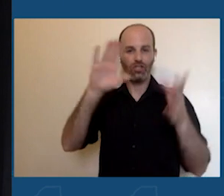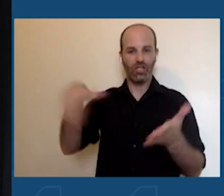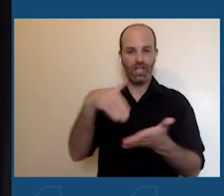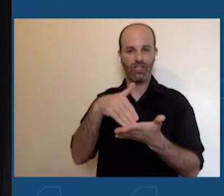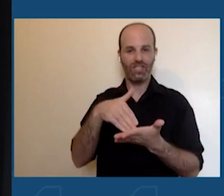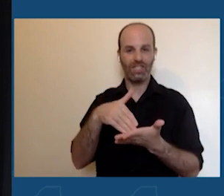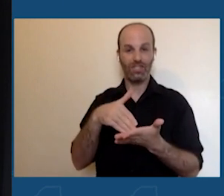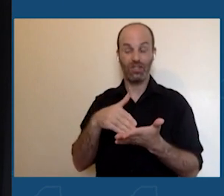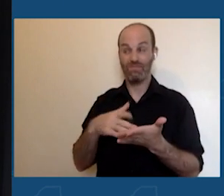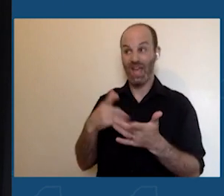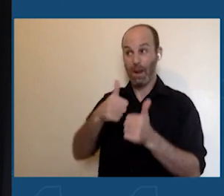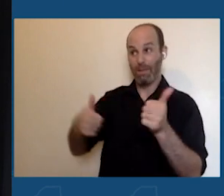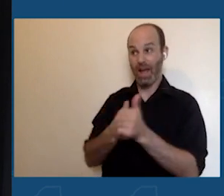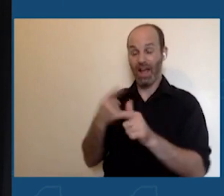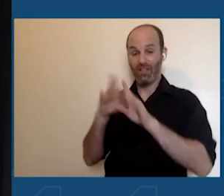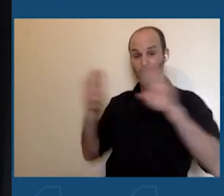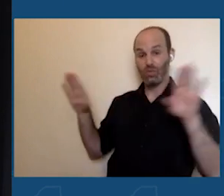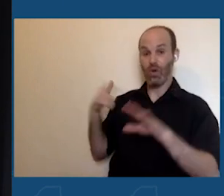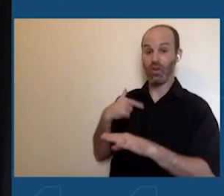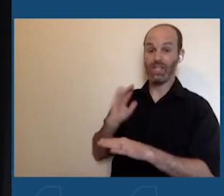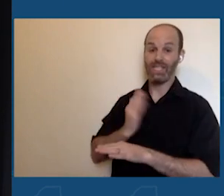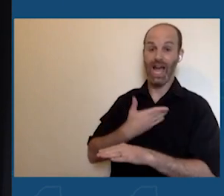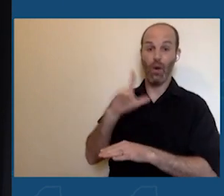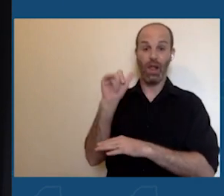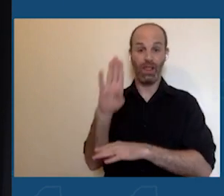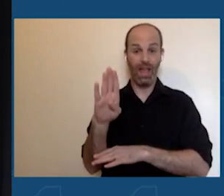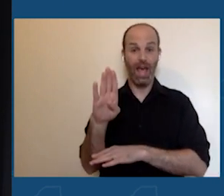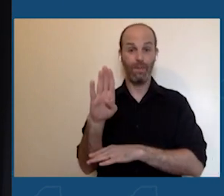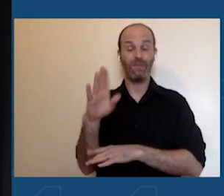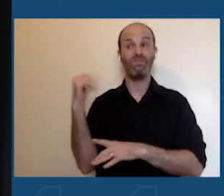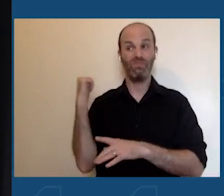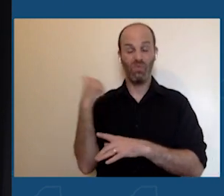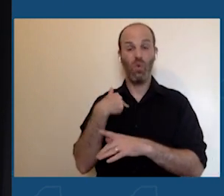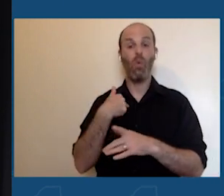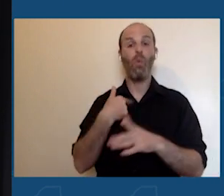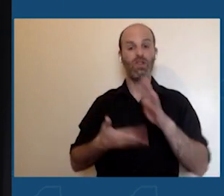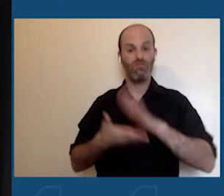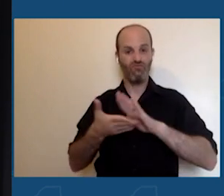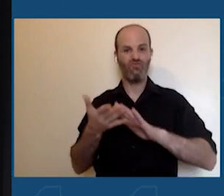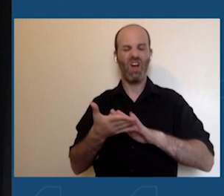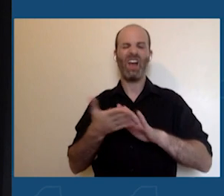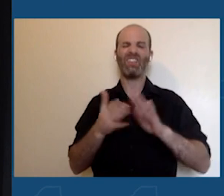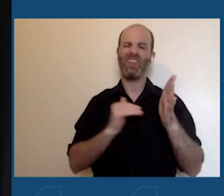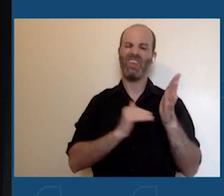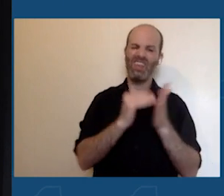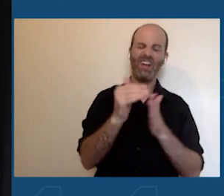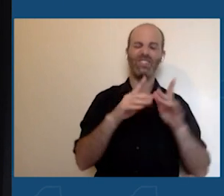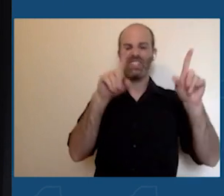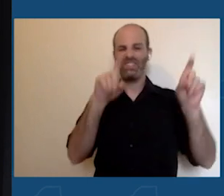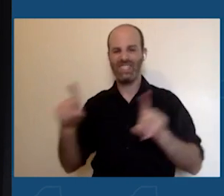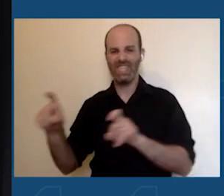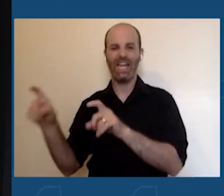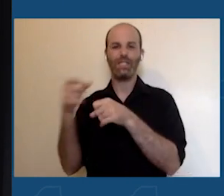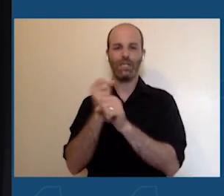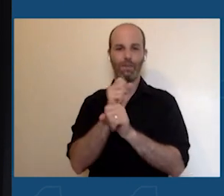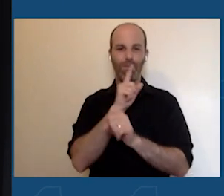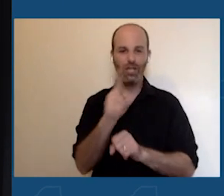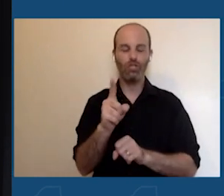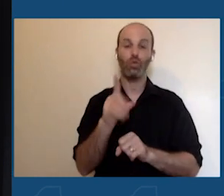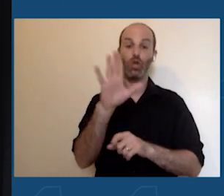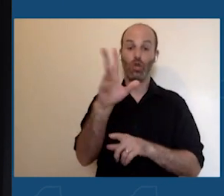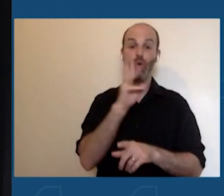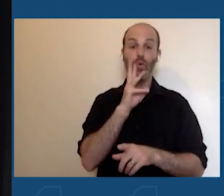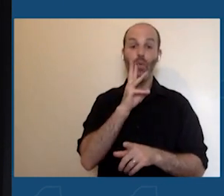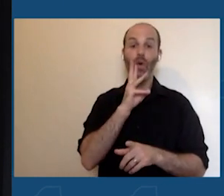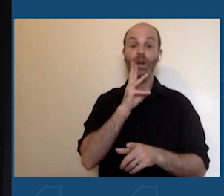laboratory. Behind this wall, we conduct hundreds of thousands of tests a year to make sure your drinking water is safe.